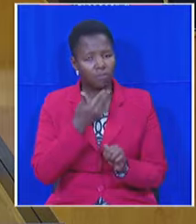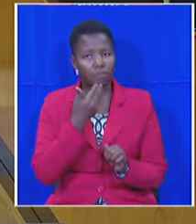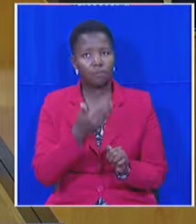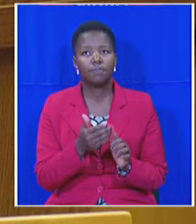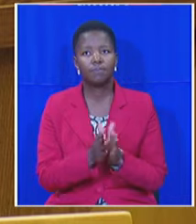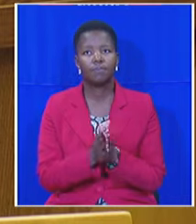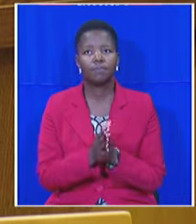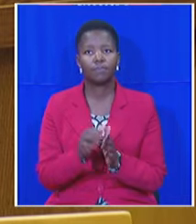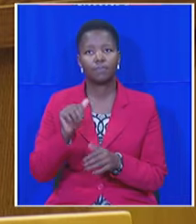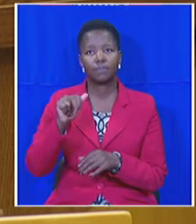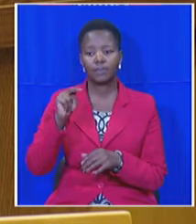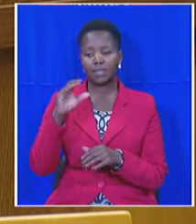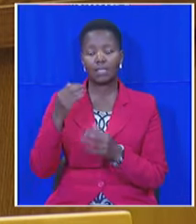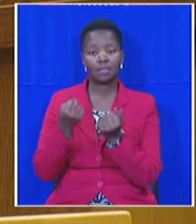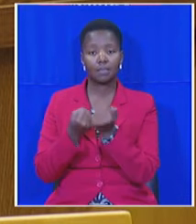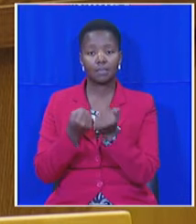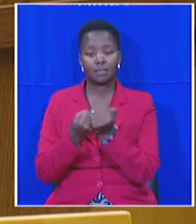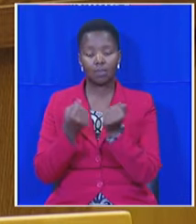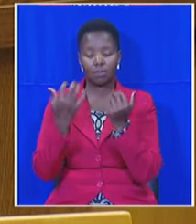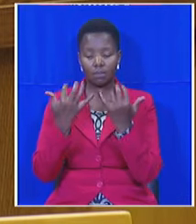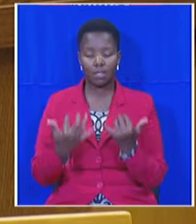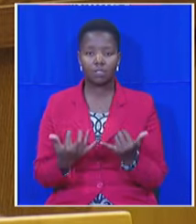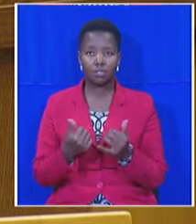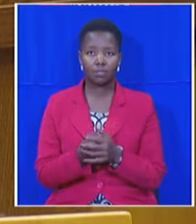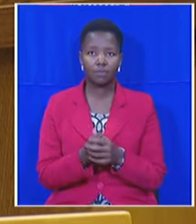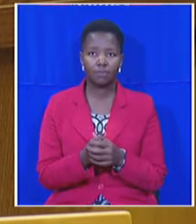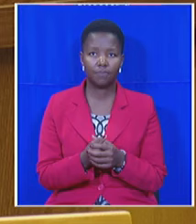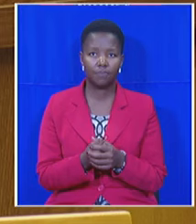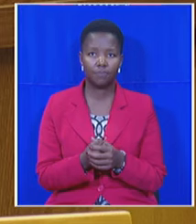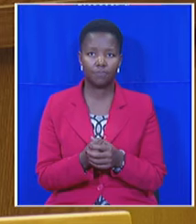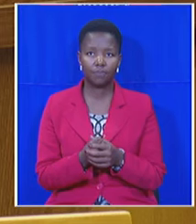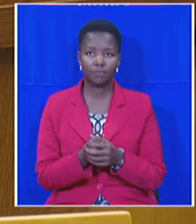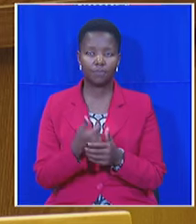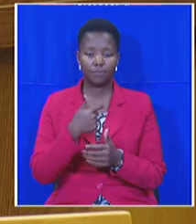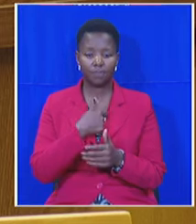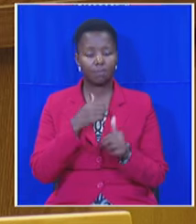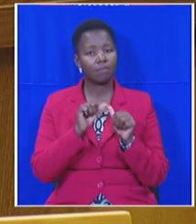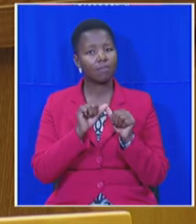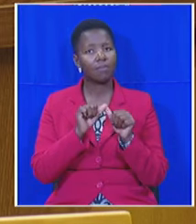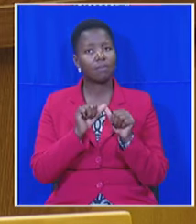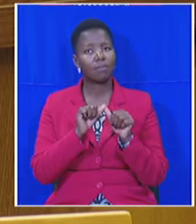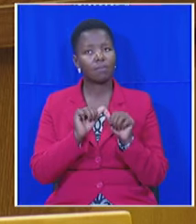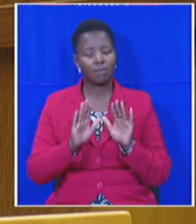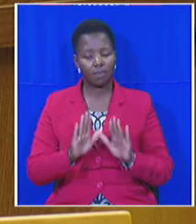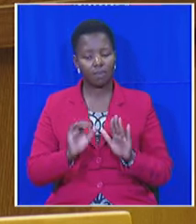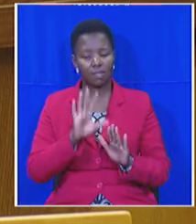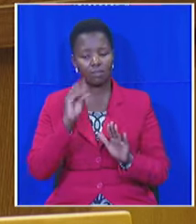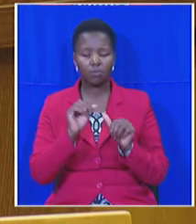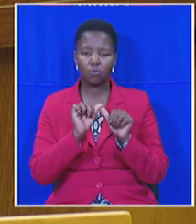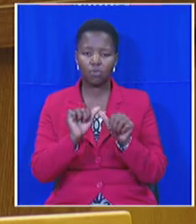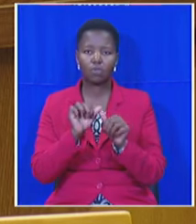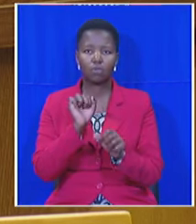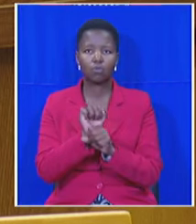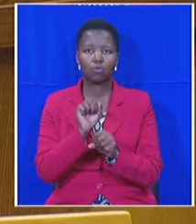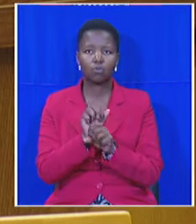African National Congress indeed support the budget. As we continue as South Africa to produce job